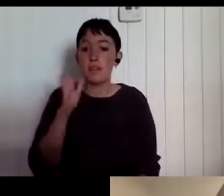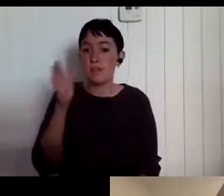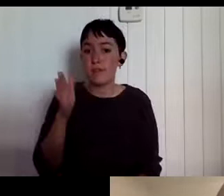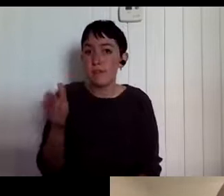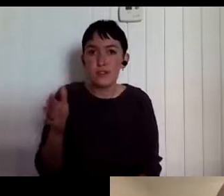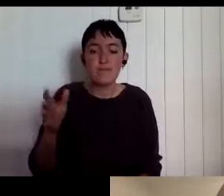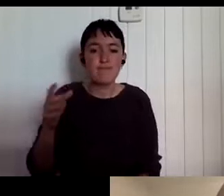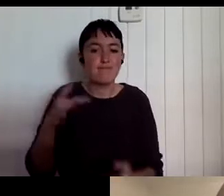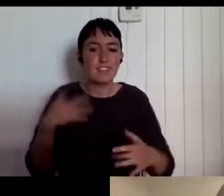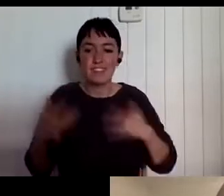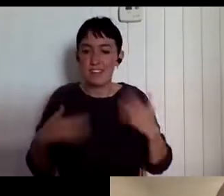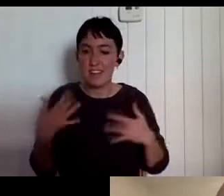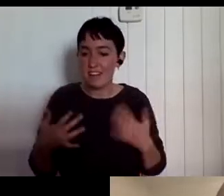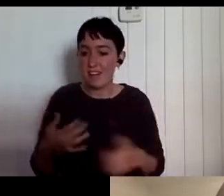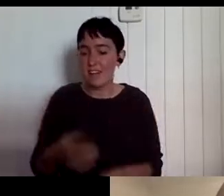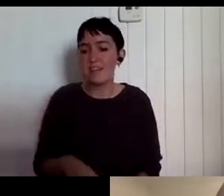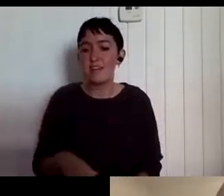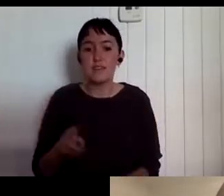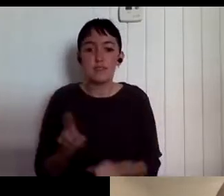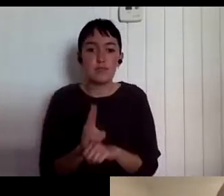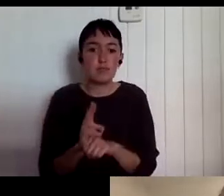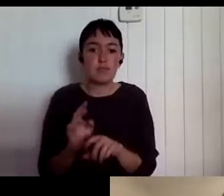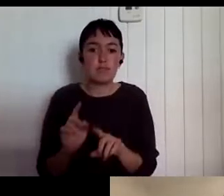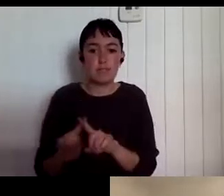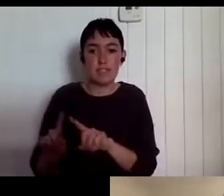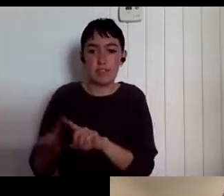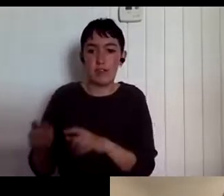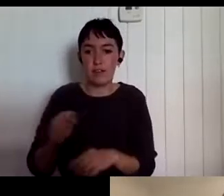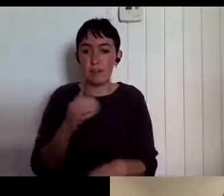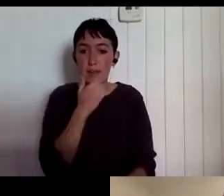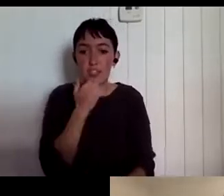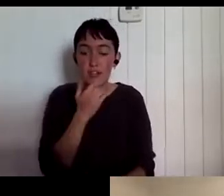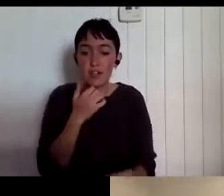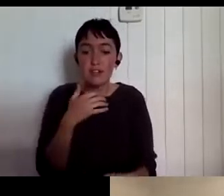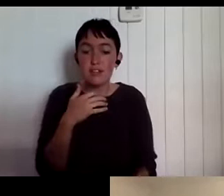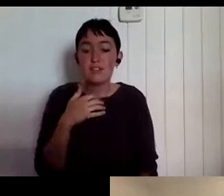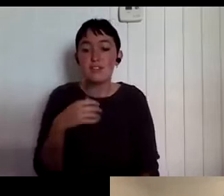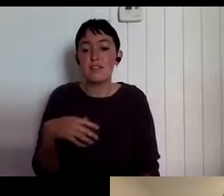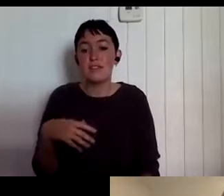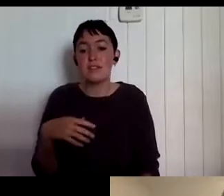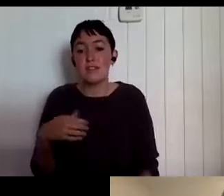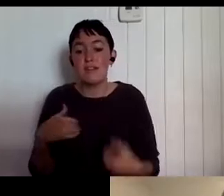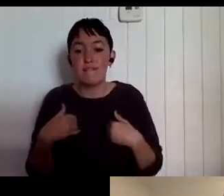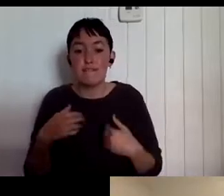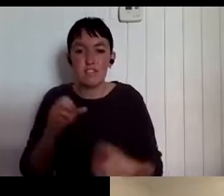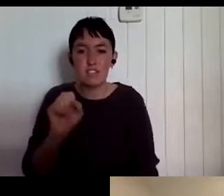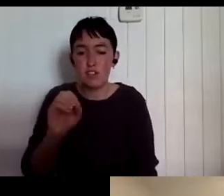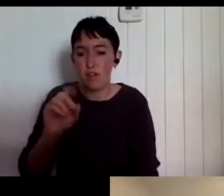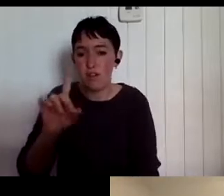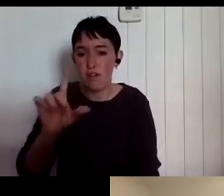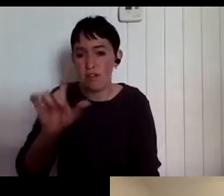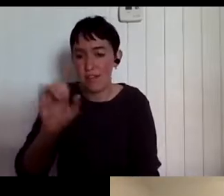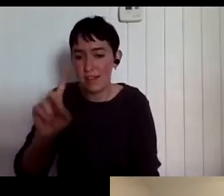you know, actually commercializing silicon, lithium metal by itself. Solid electrolytes are becoming a very hot topic.